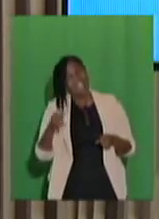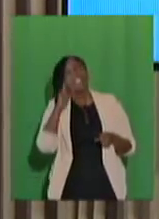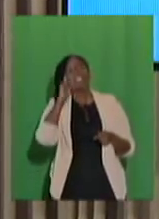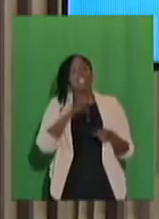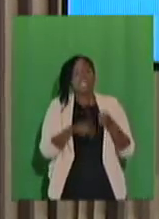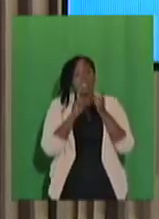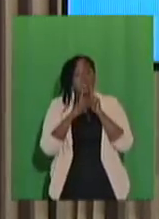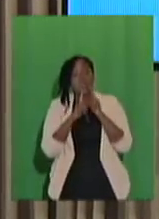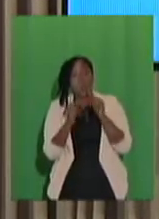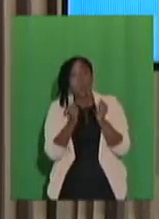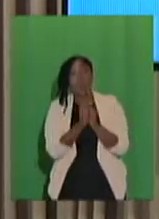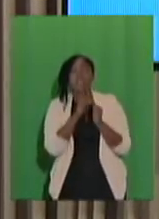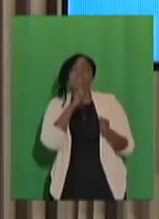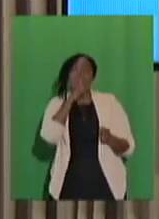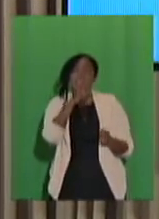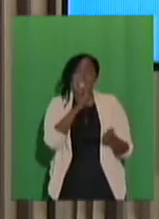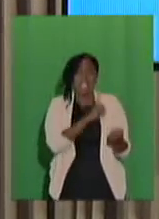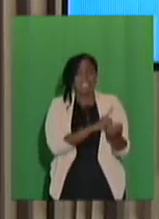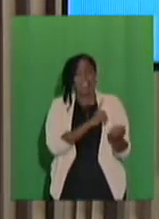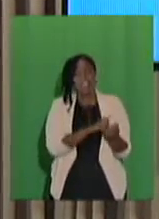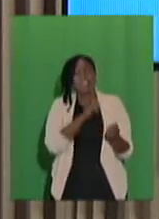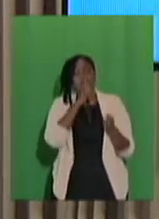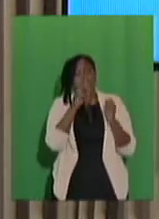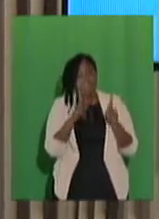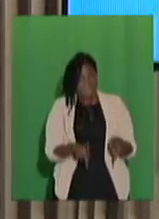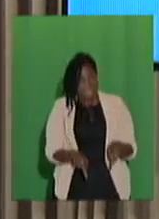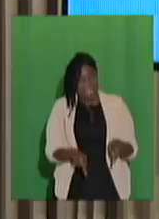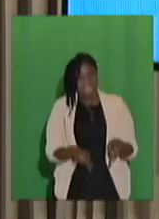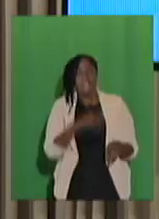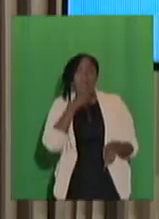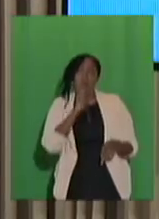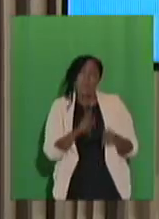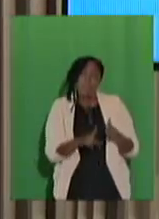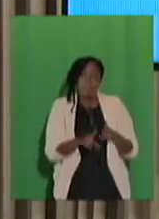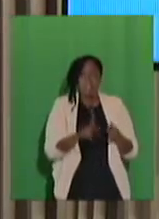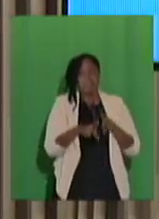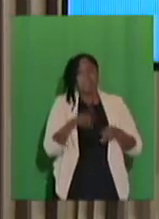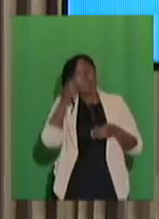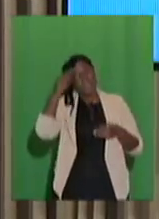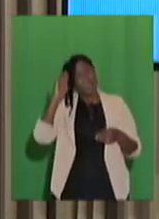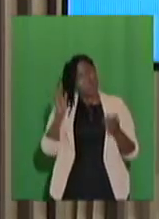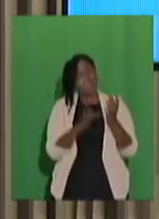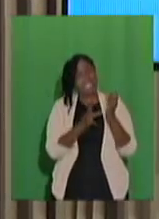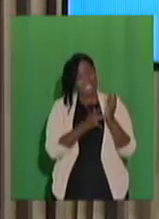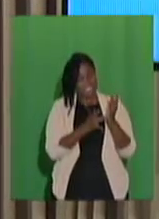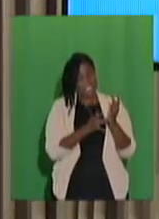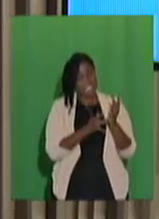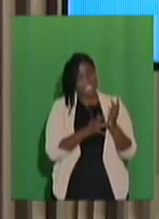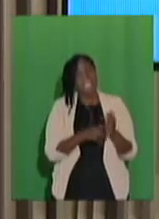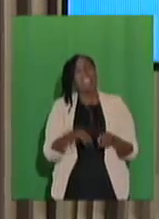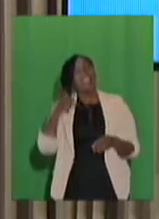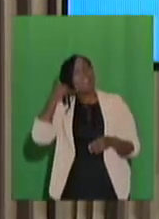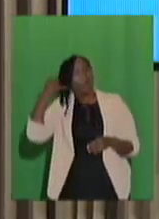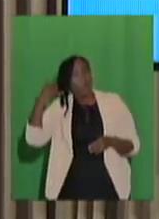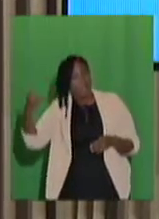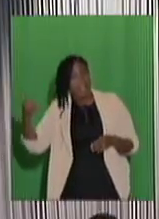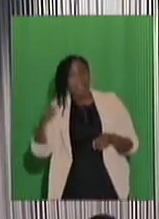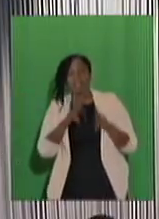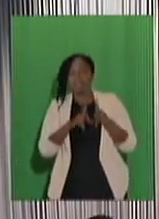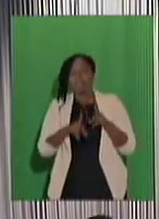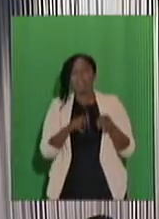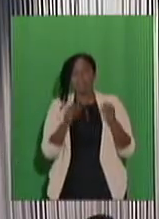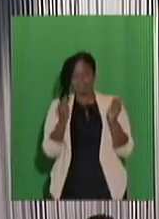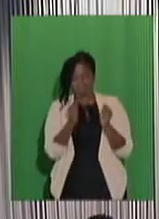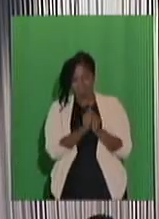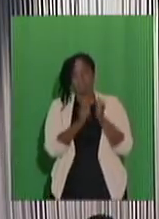real-life doctor, a real-life person. So that is what we are doing with the hotline. Thank you very much.